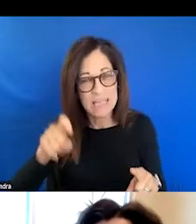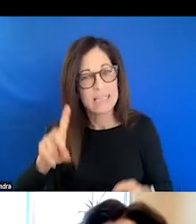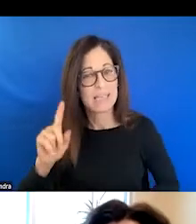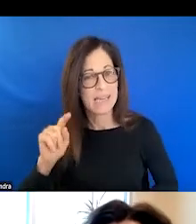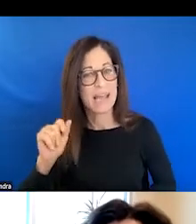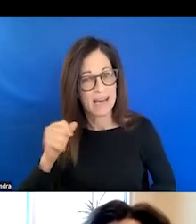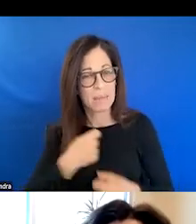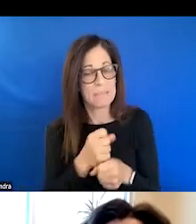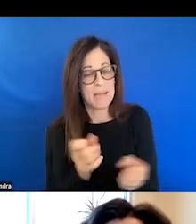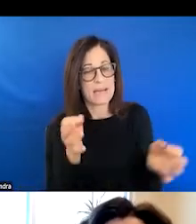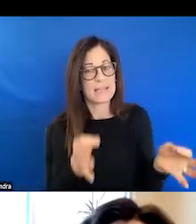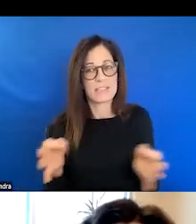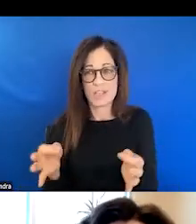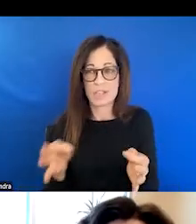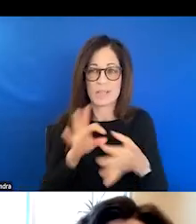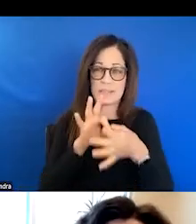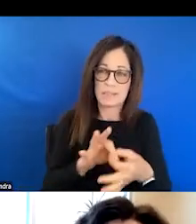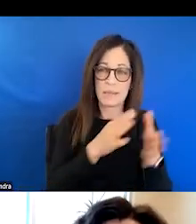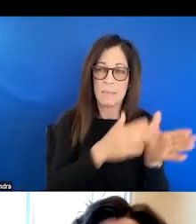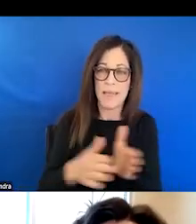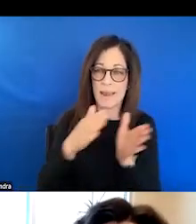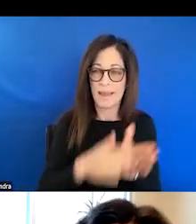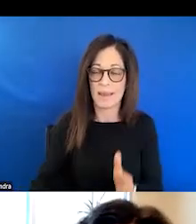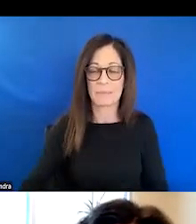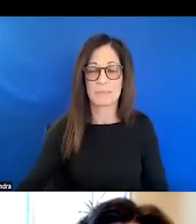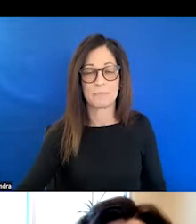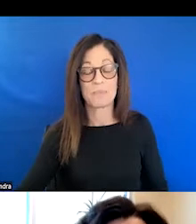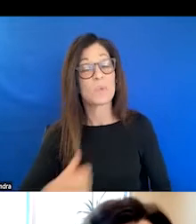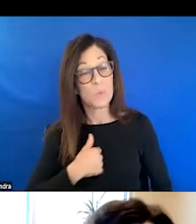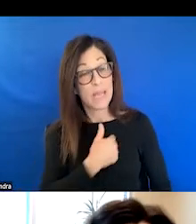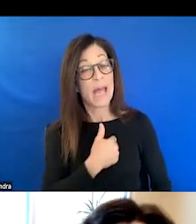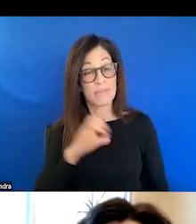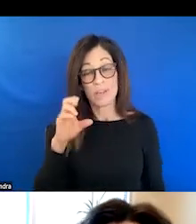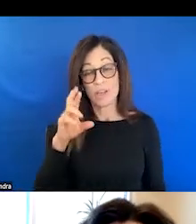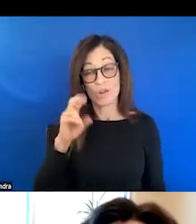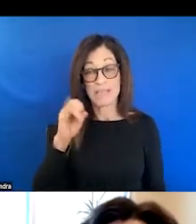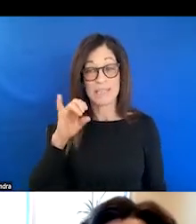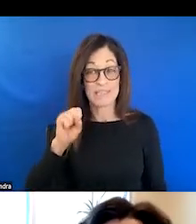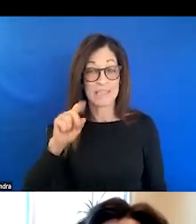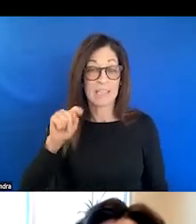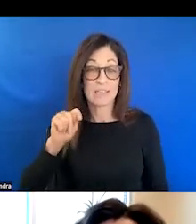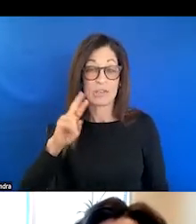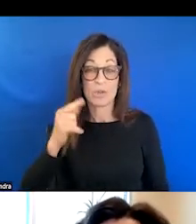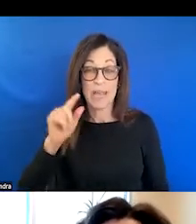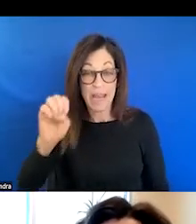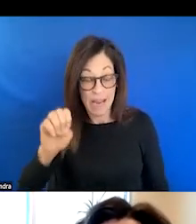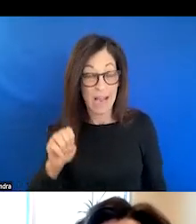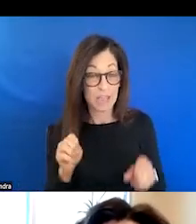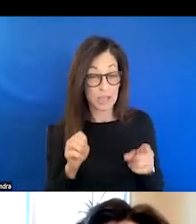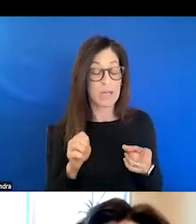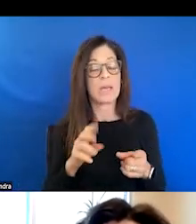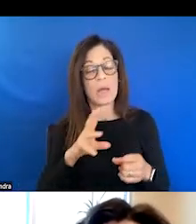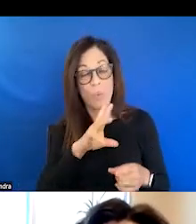make decisions around planning. We have a crisis triage center. We're in the midst of 988. So